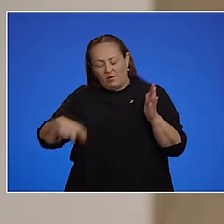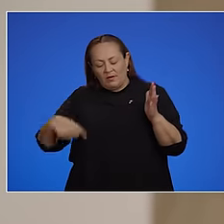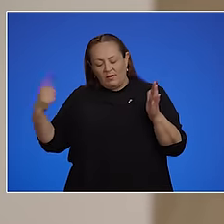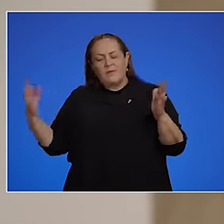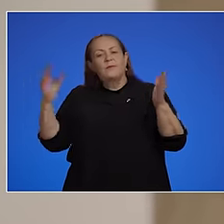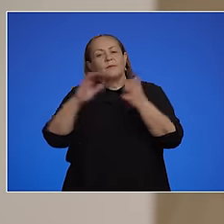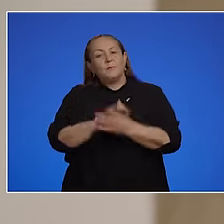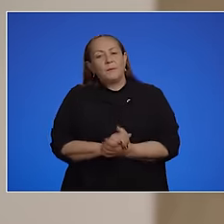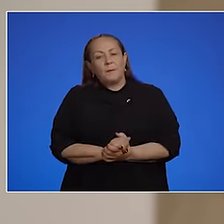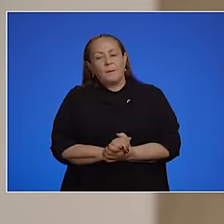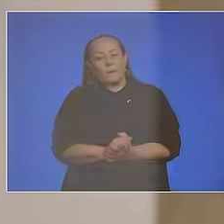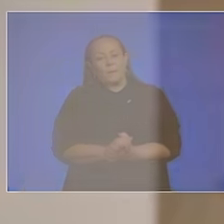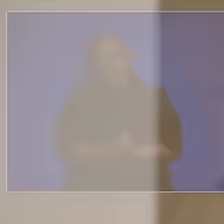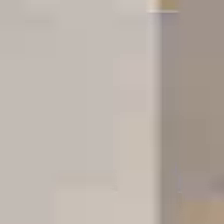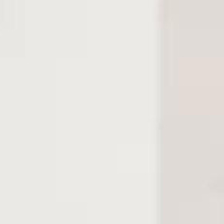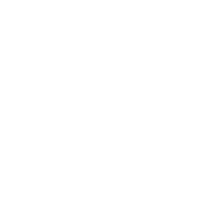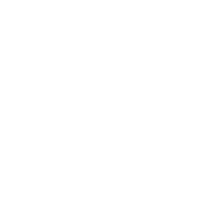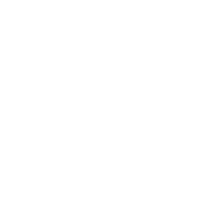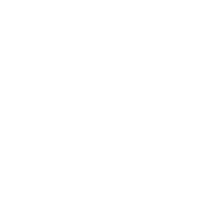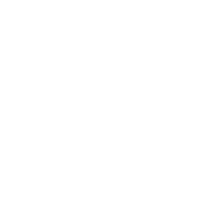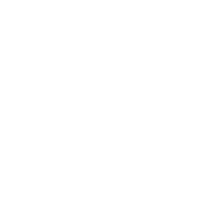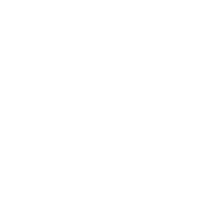God, forever and ever. Amen.